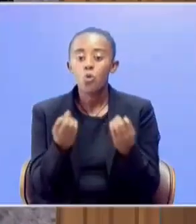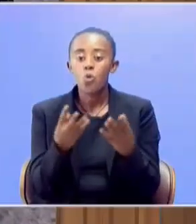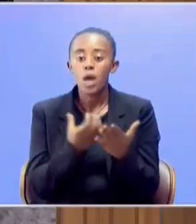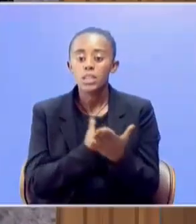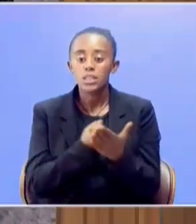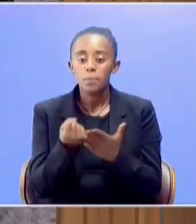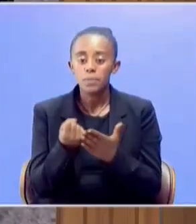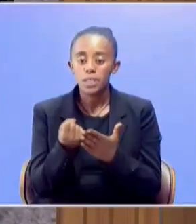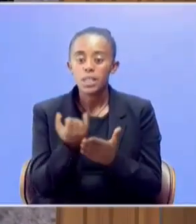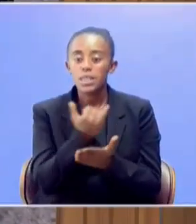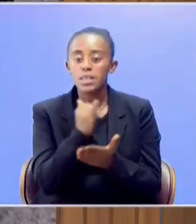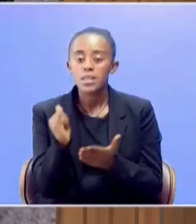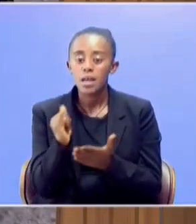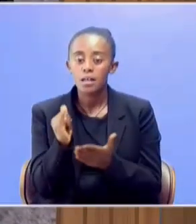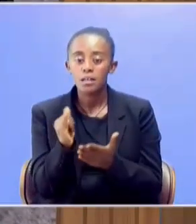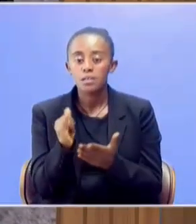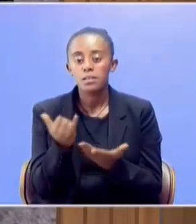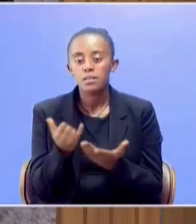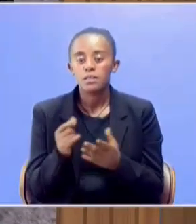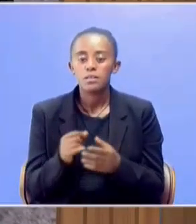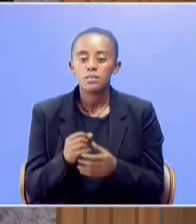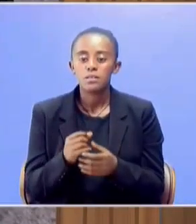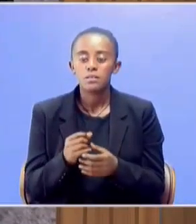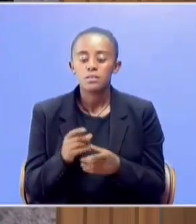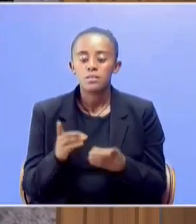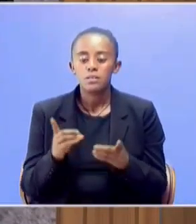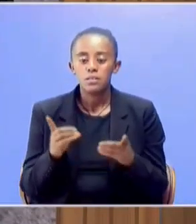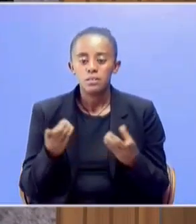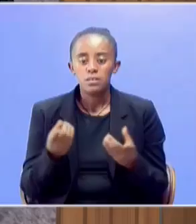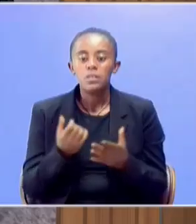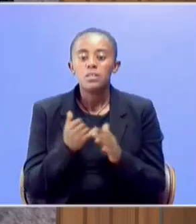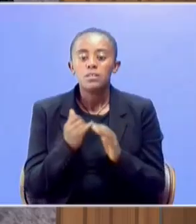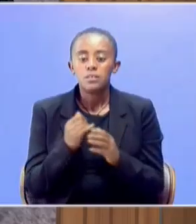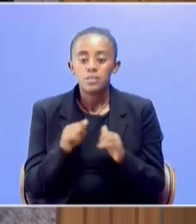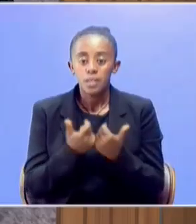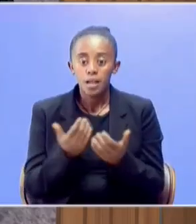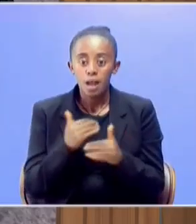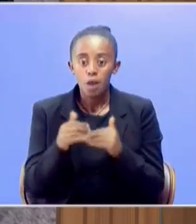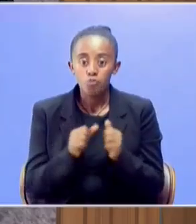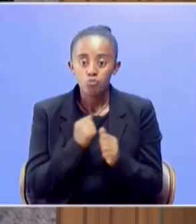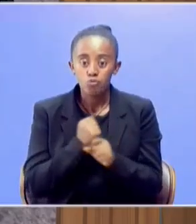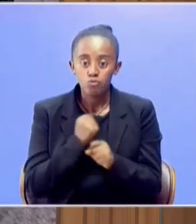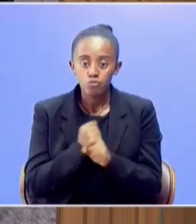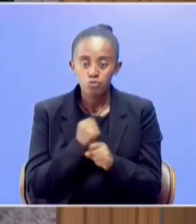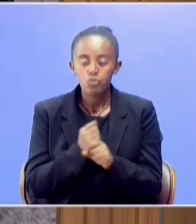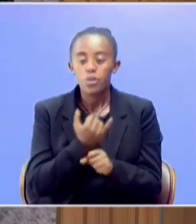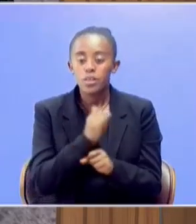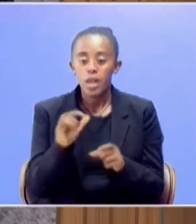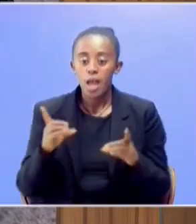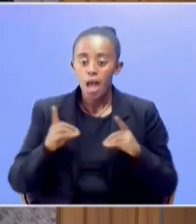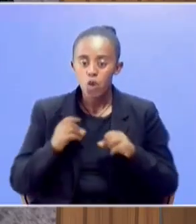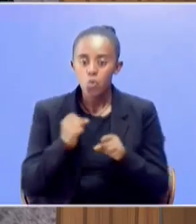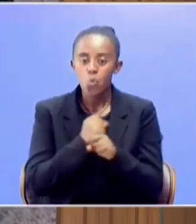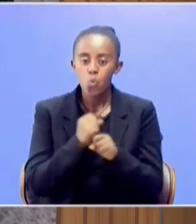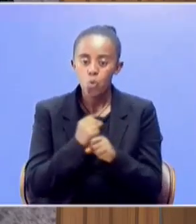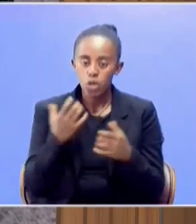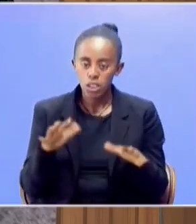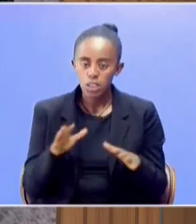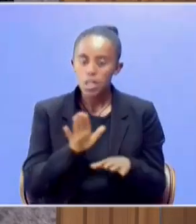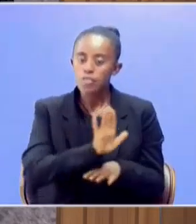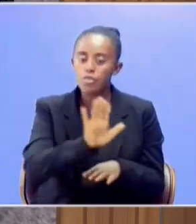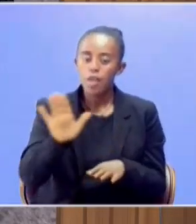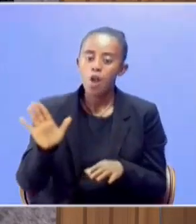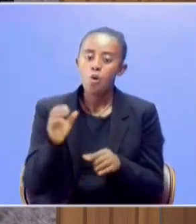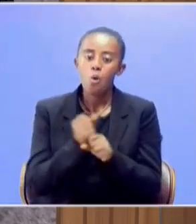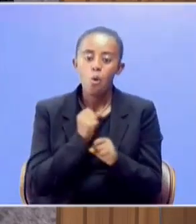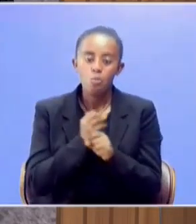subject, they work their homework. Then how do we do? They had worked their homework.